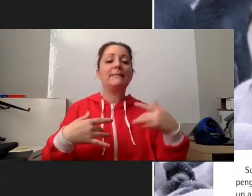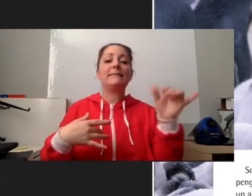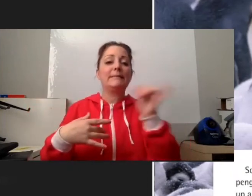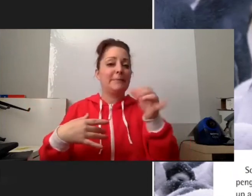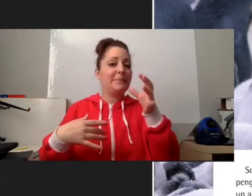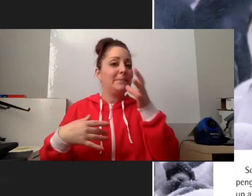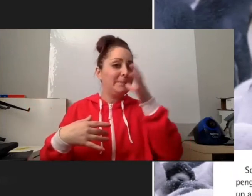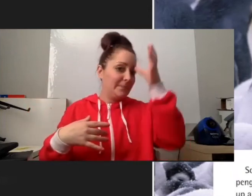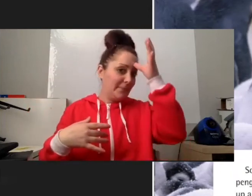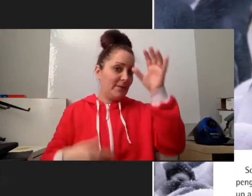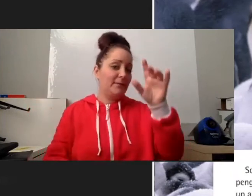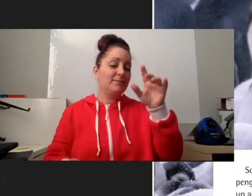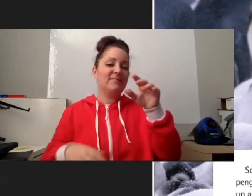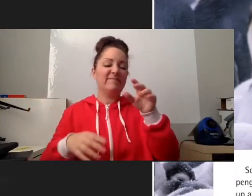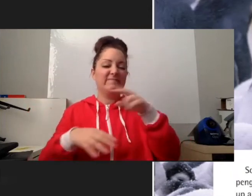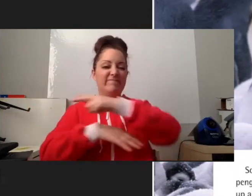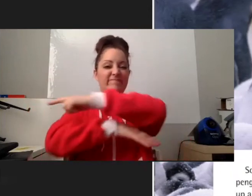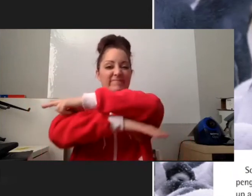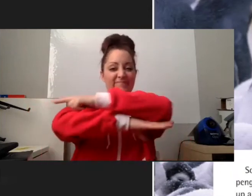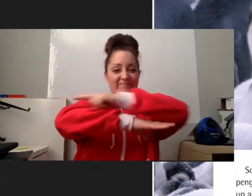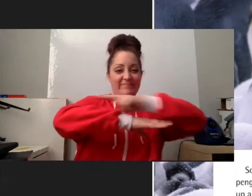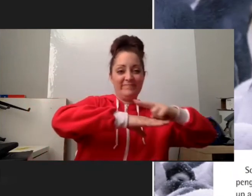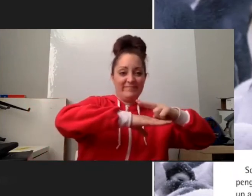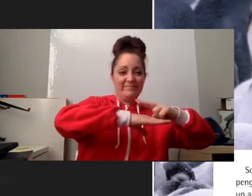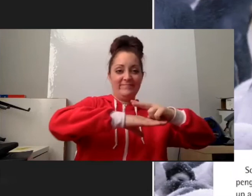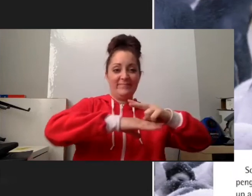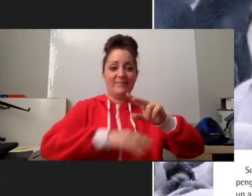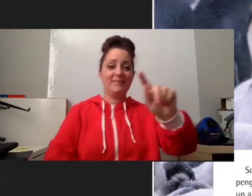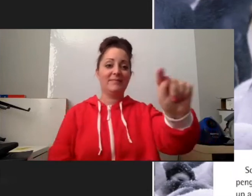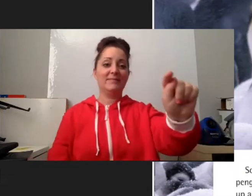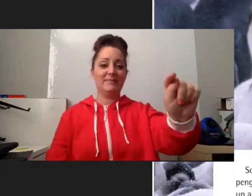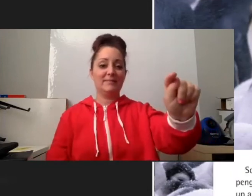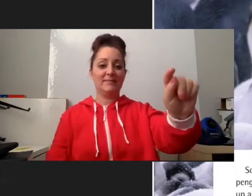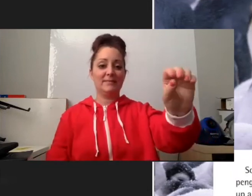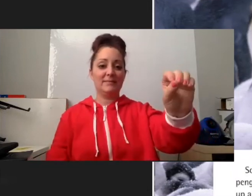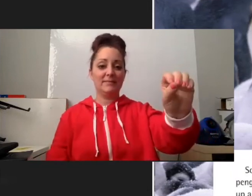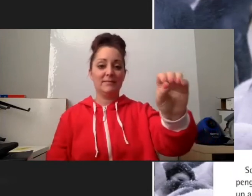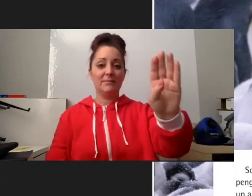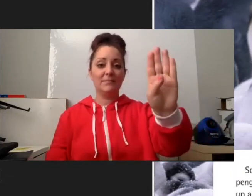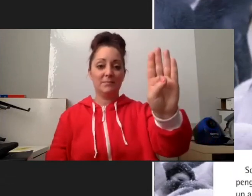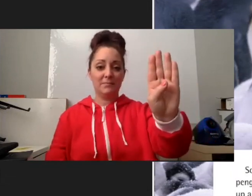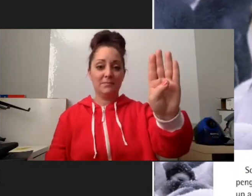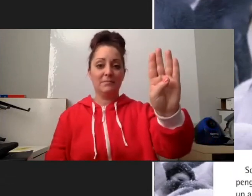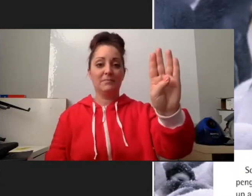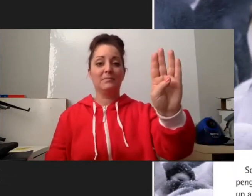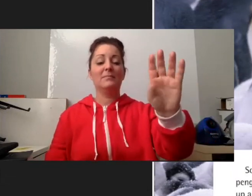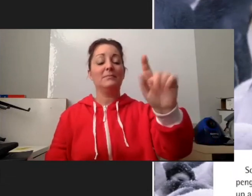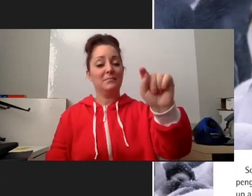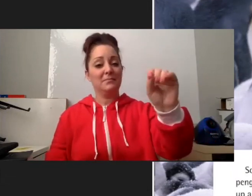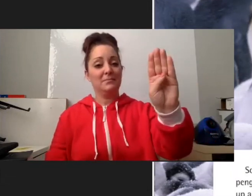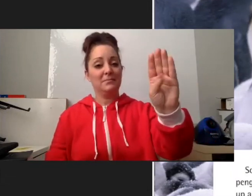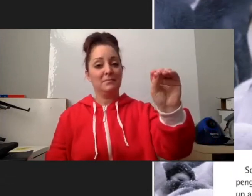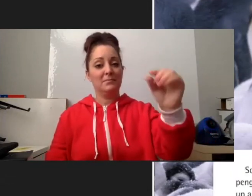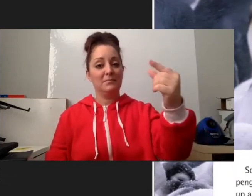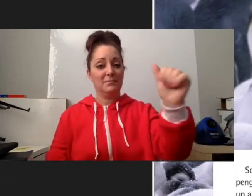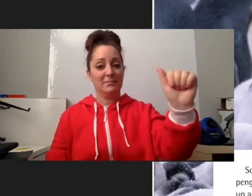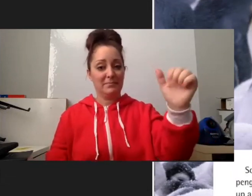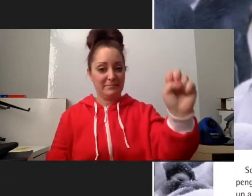If they're going down, they toboggan fast on their fluffy bellies.